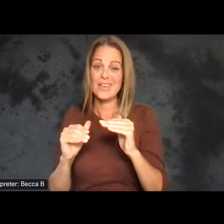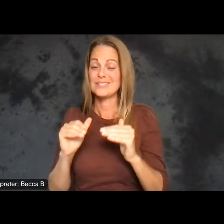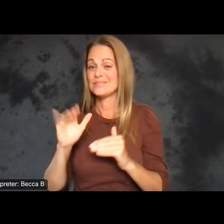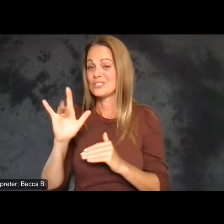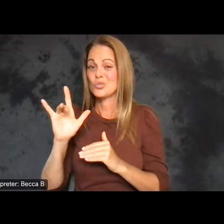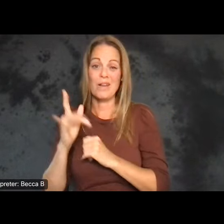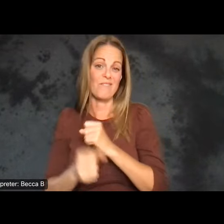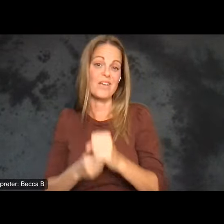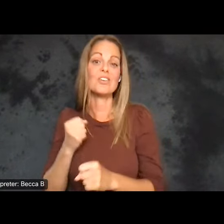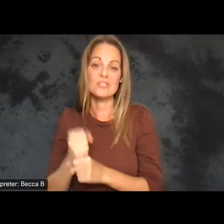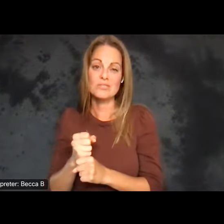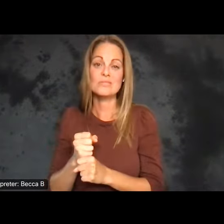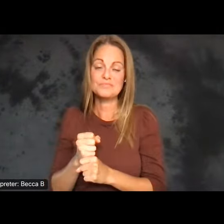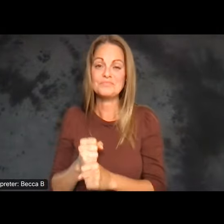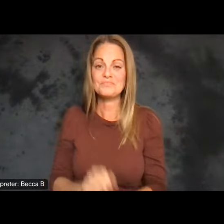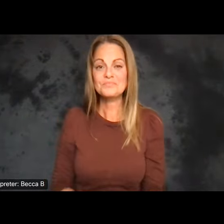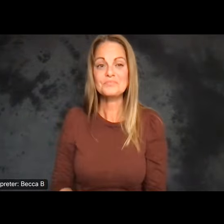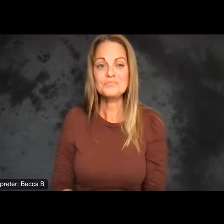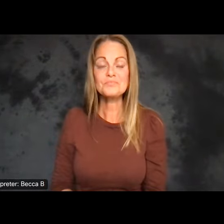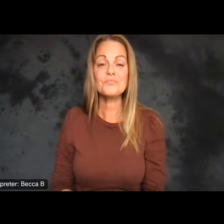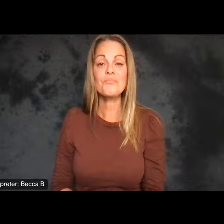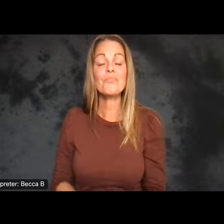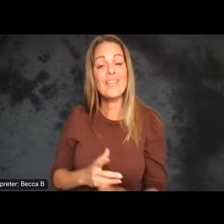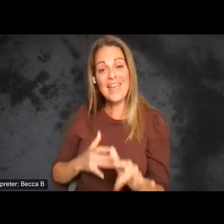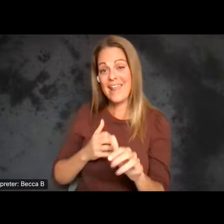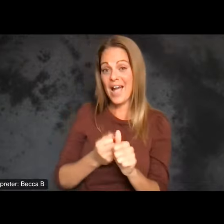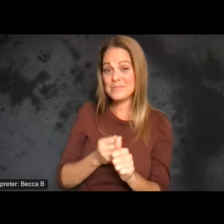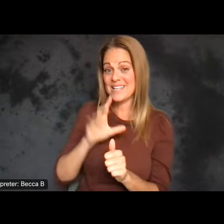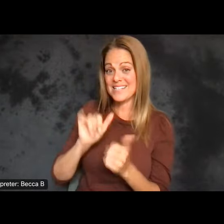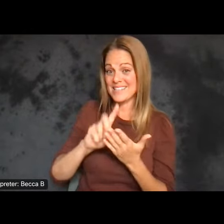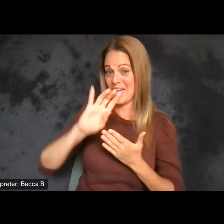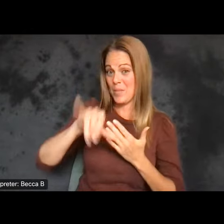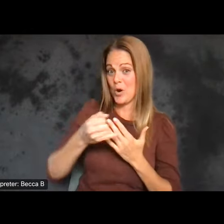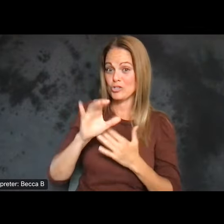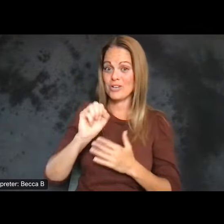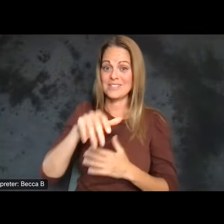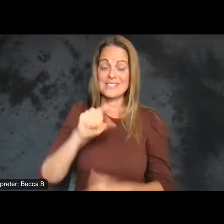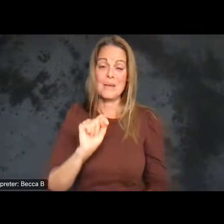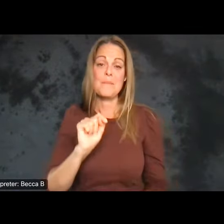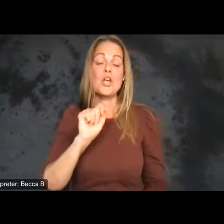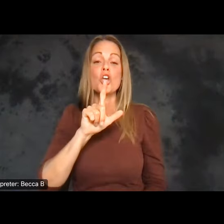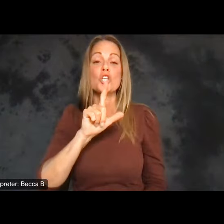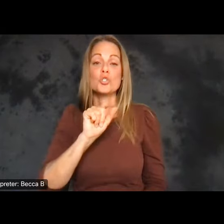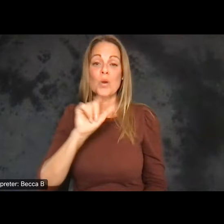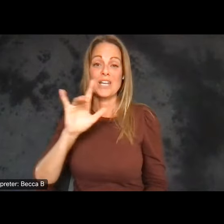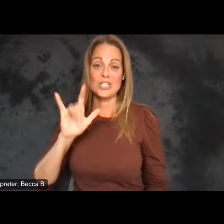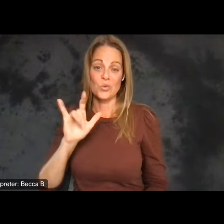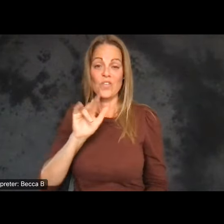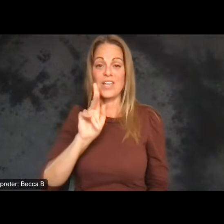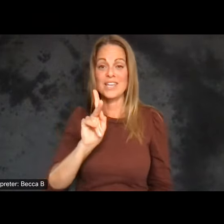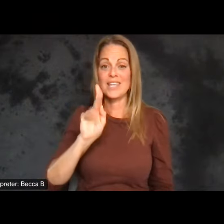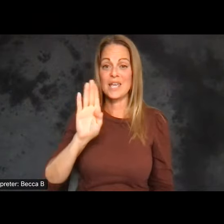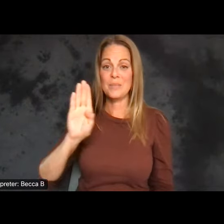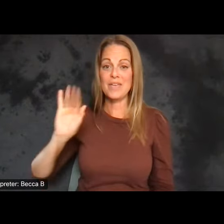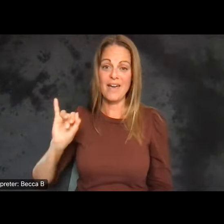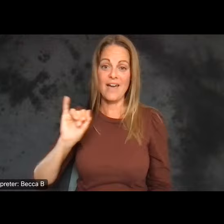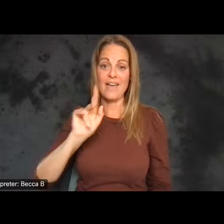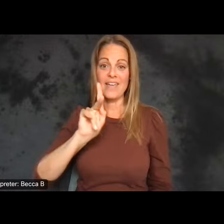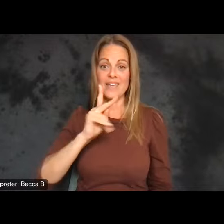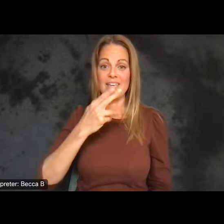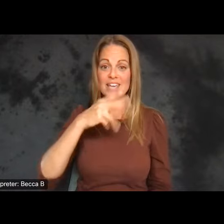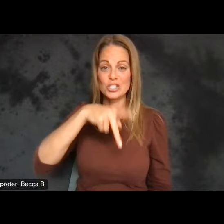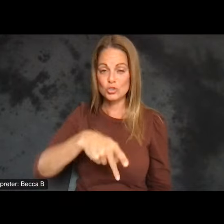years. An update to that project: on September 2025, KBI and KHP agreed to explore a